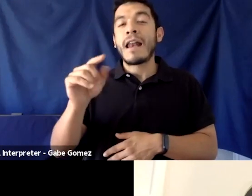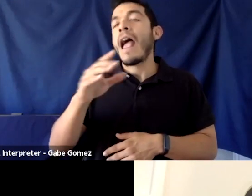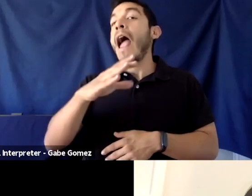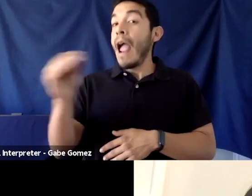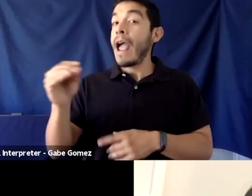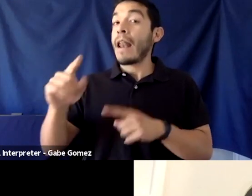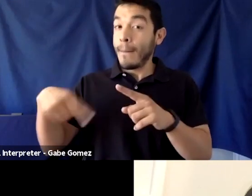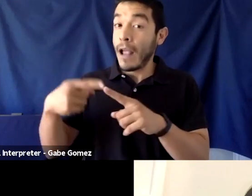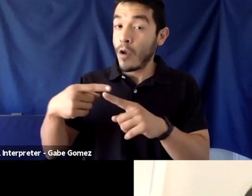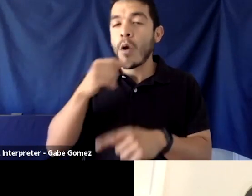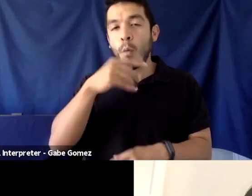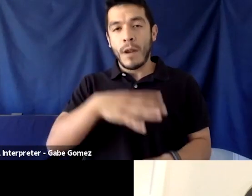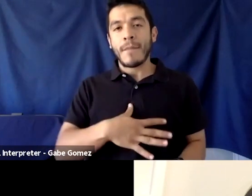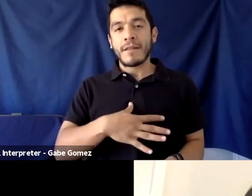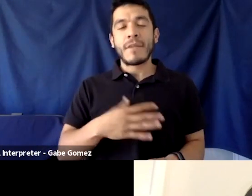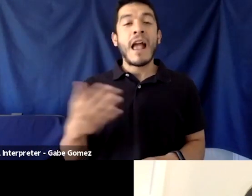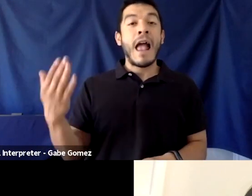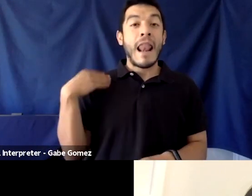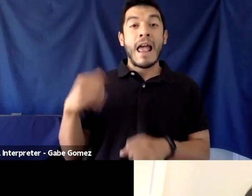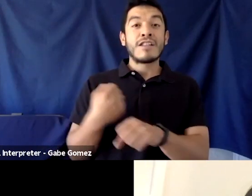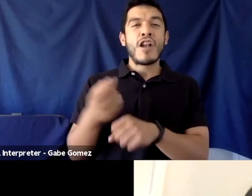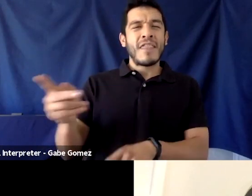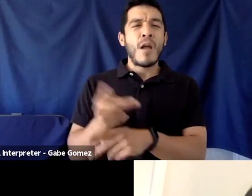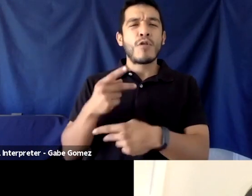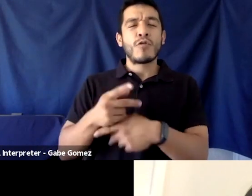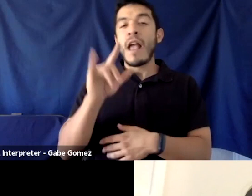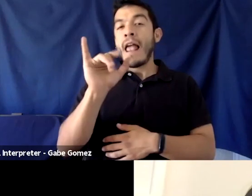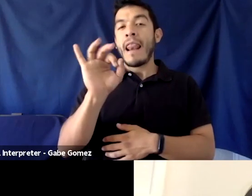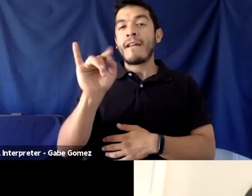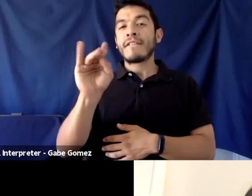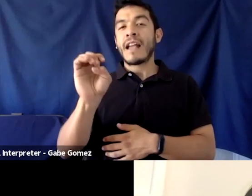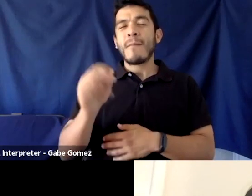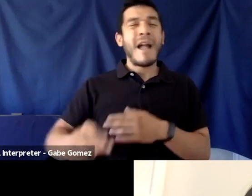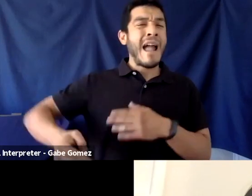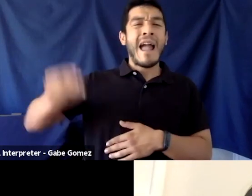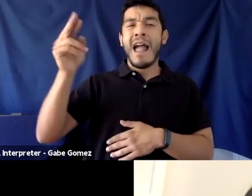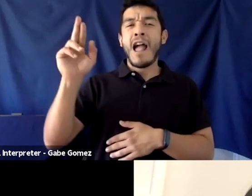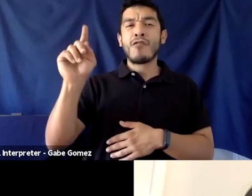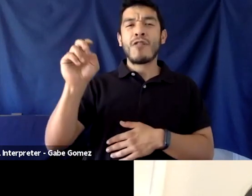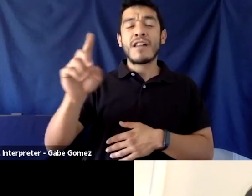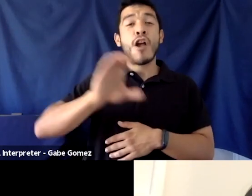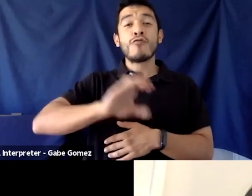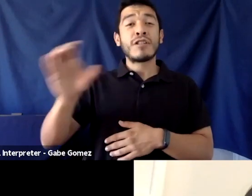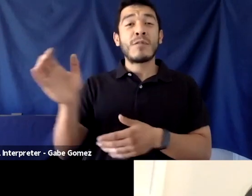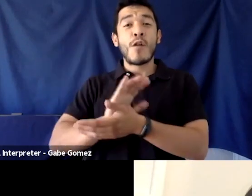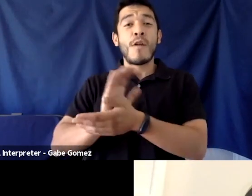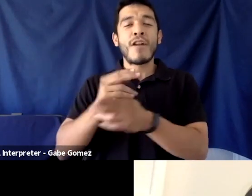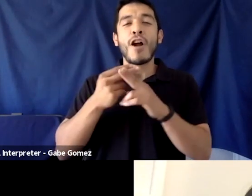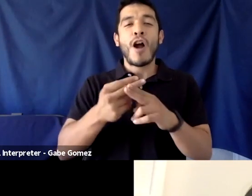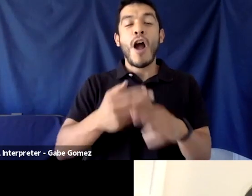produced Lifetime's highest rated Christmas movie called Merry Little Christmas, which, guess